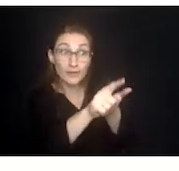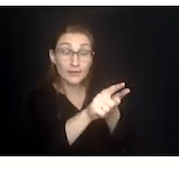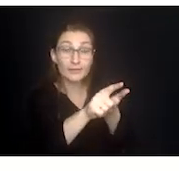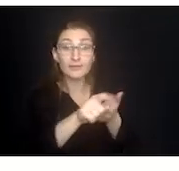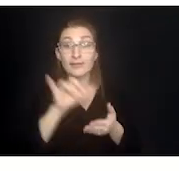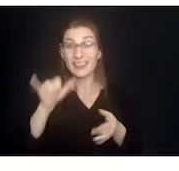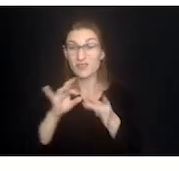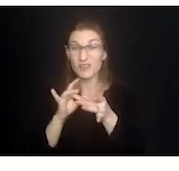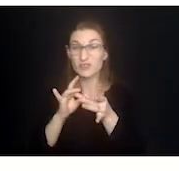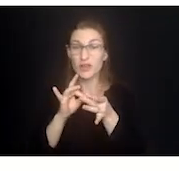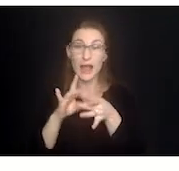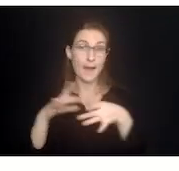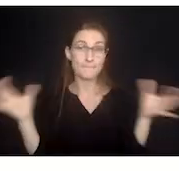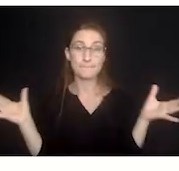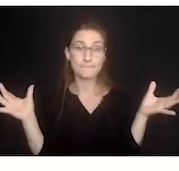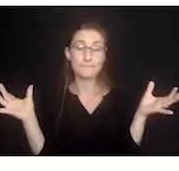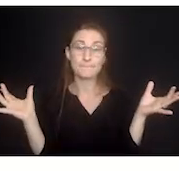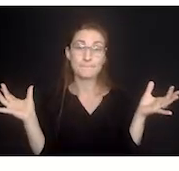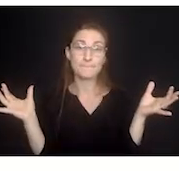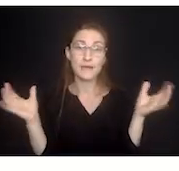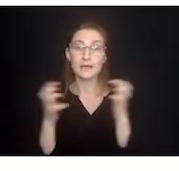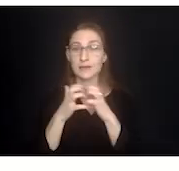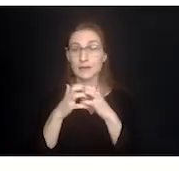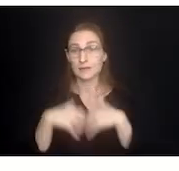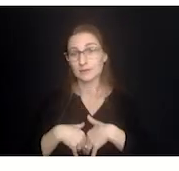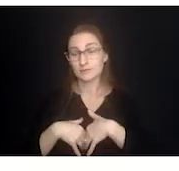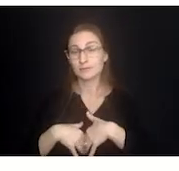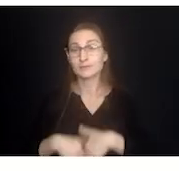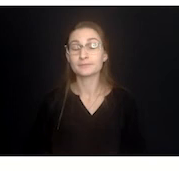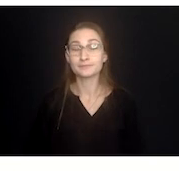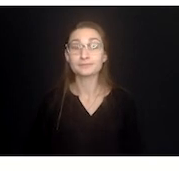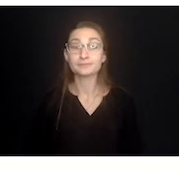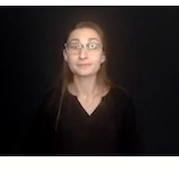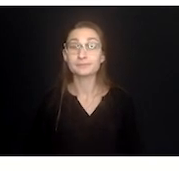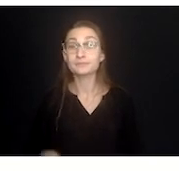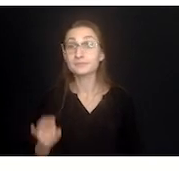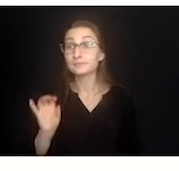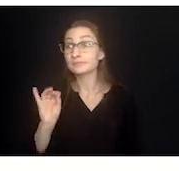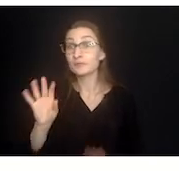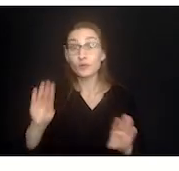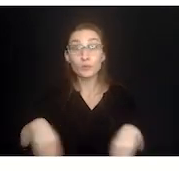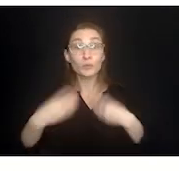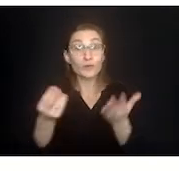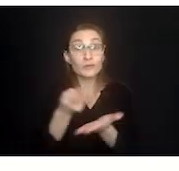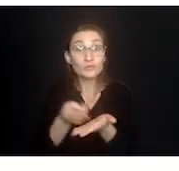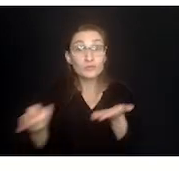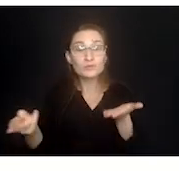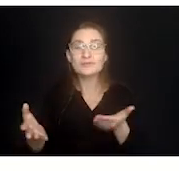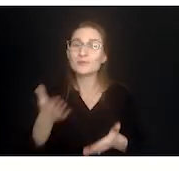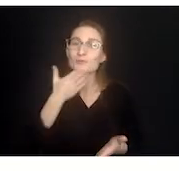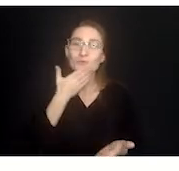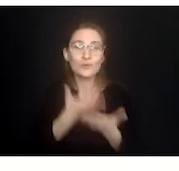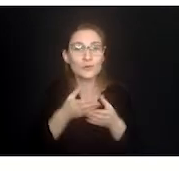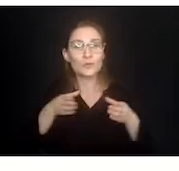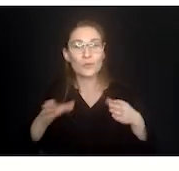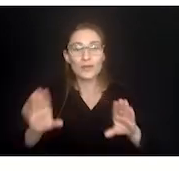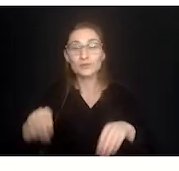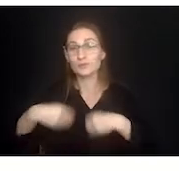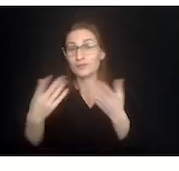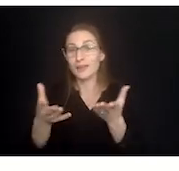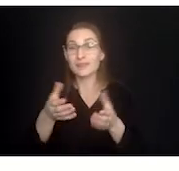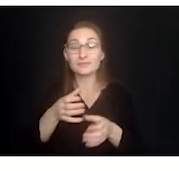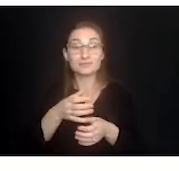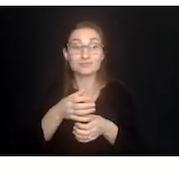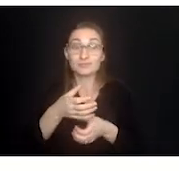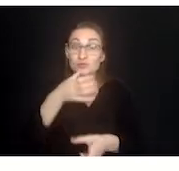for a week, this will help break down the working relationship. Being resourceful to parents is also a great way